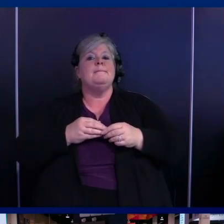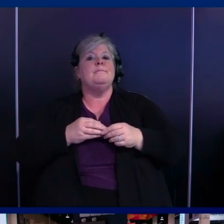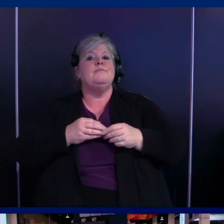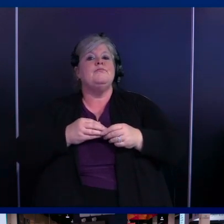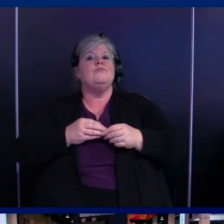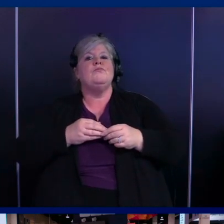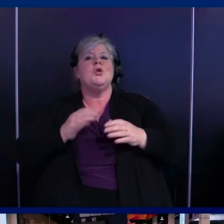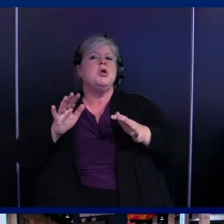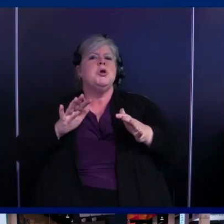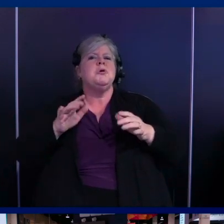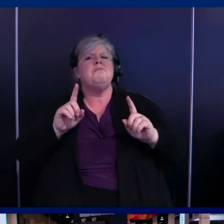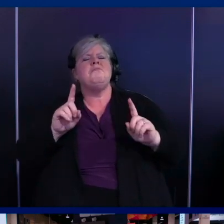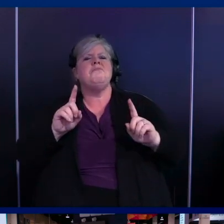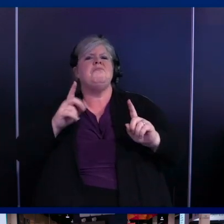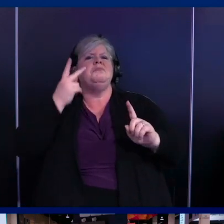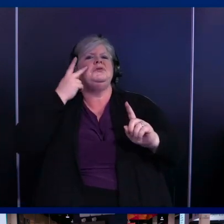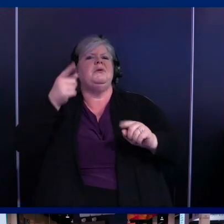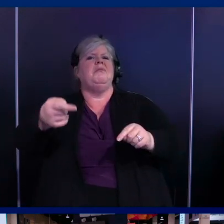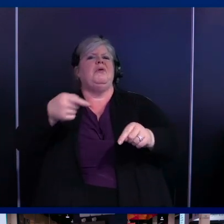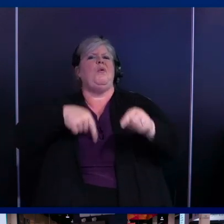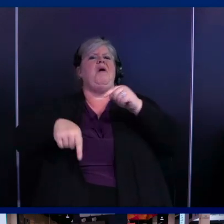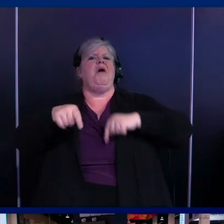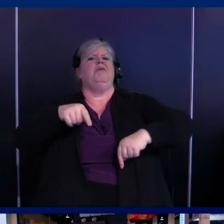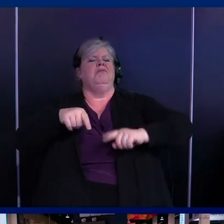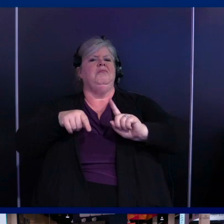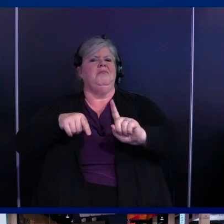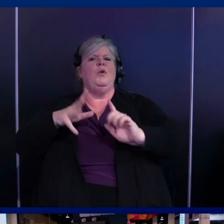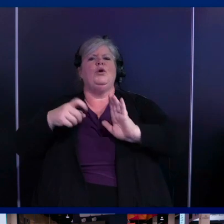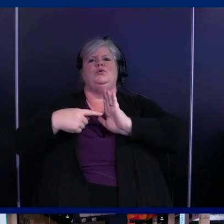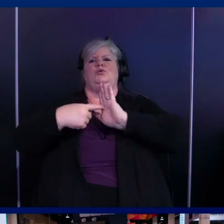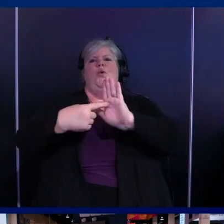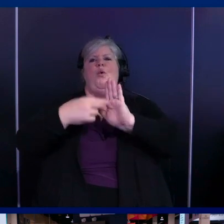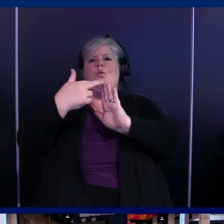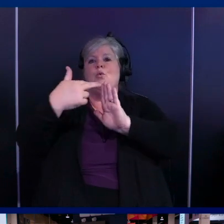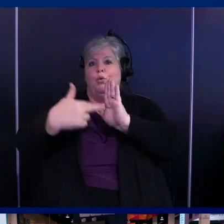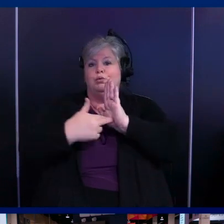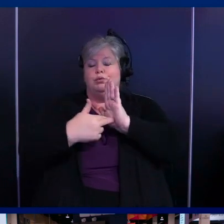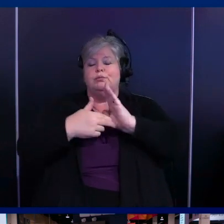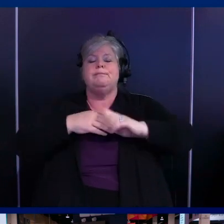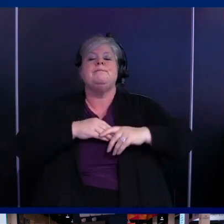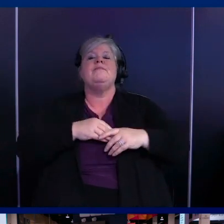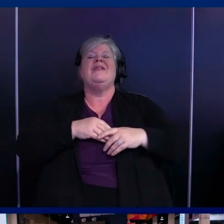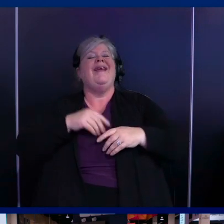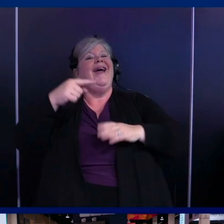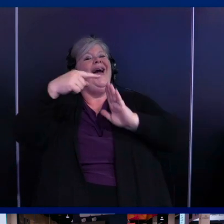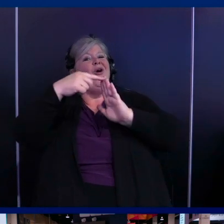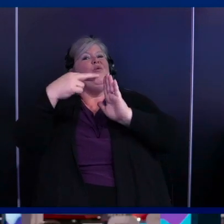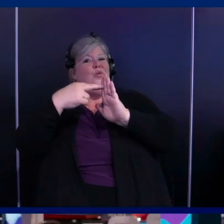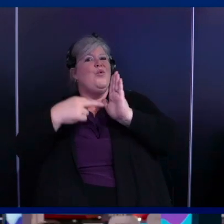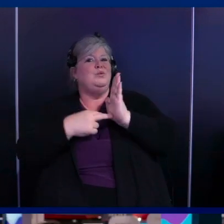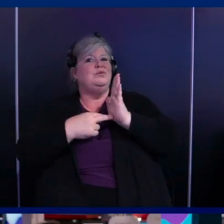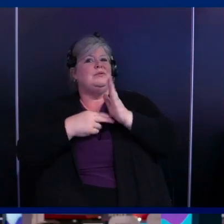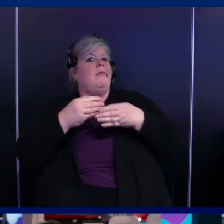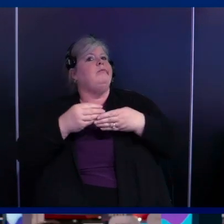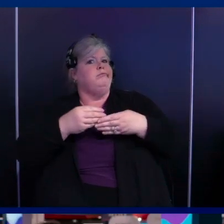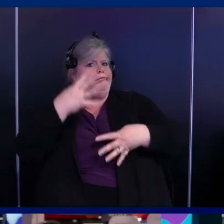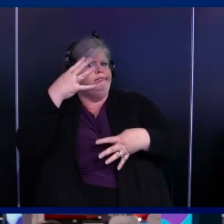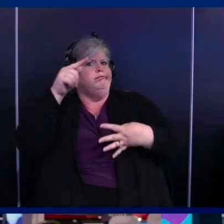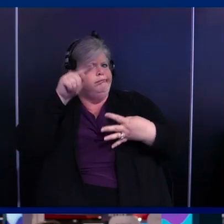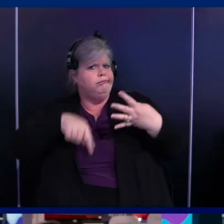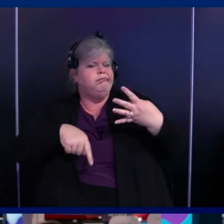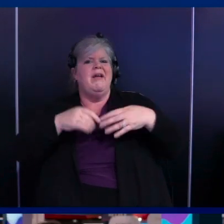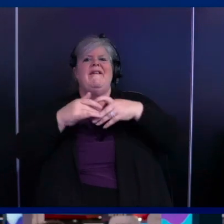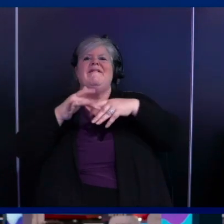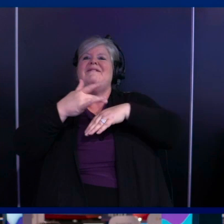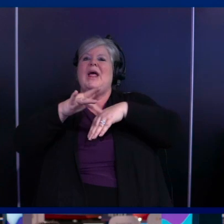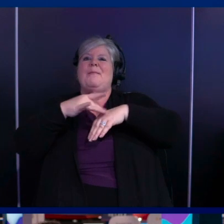I'll actually jump back a step or two and look at the rules. So these are rules that are available from the